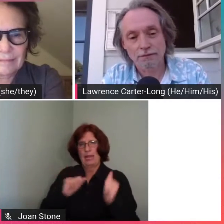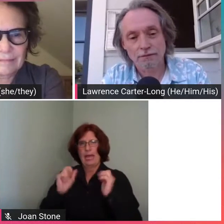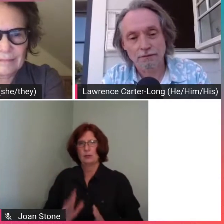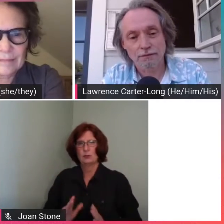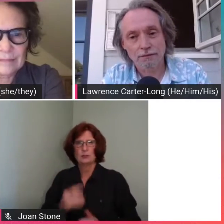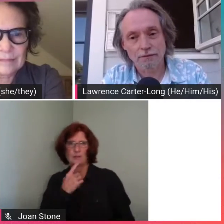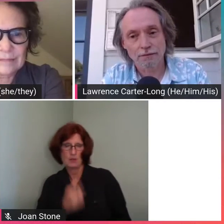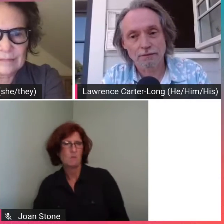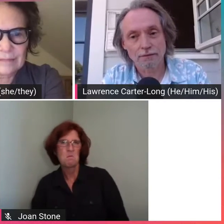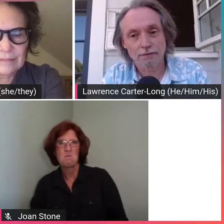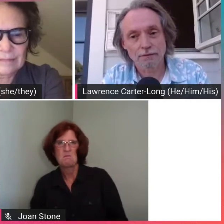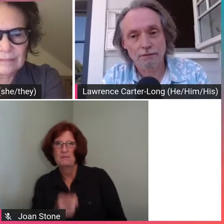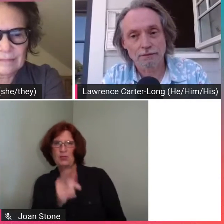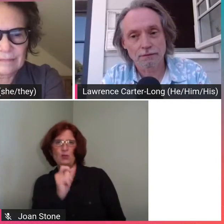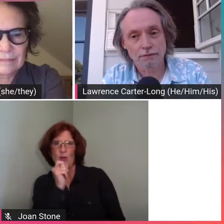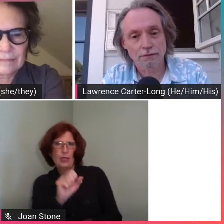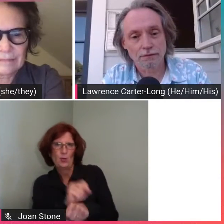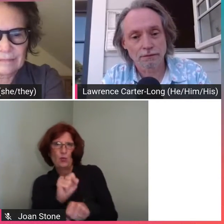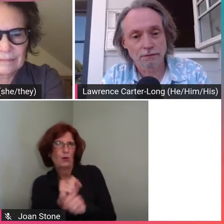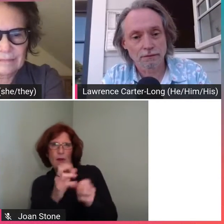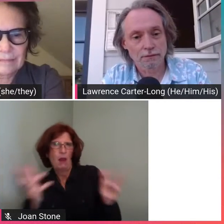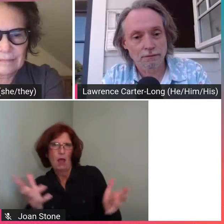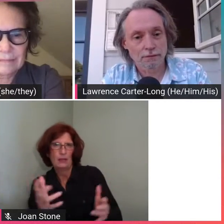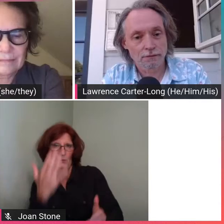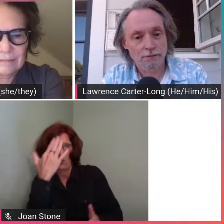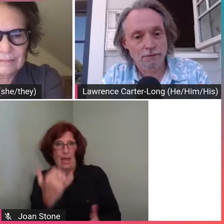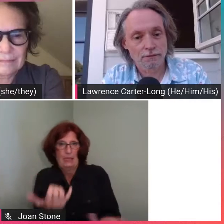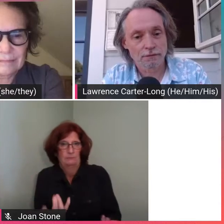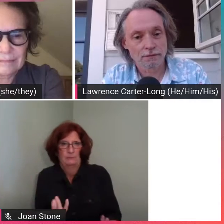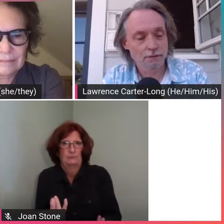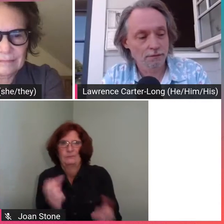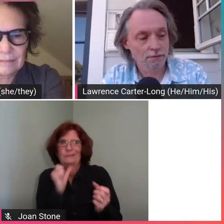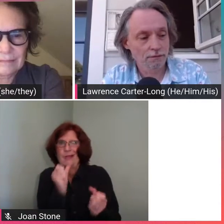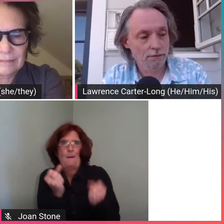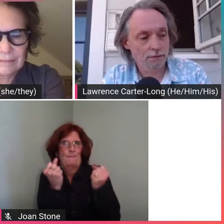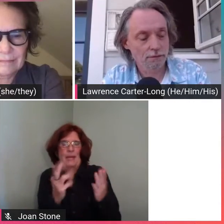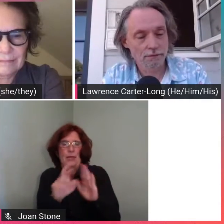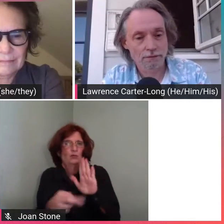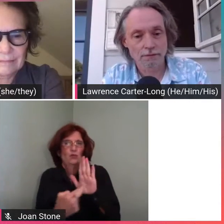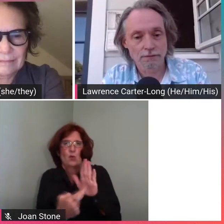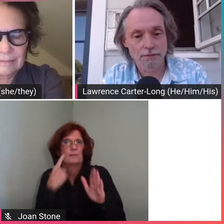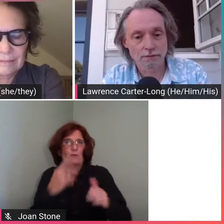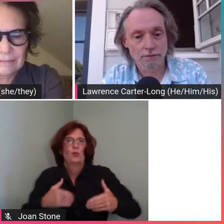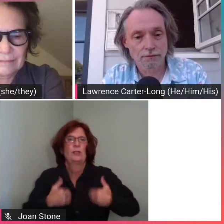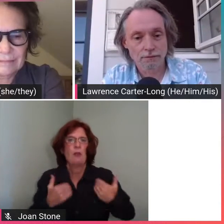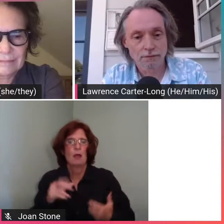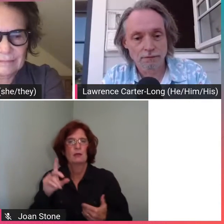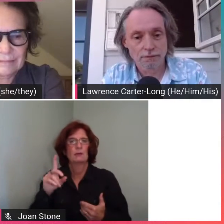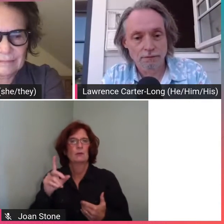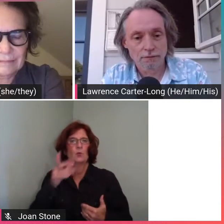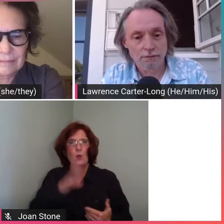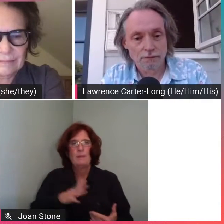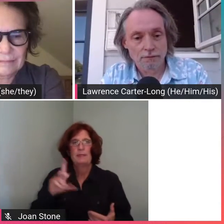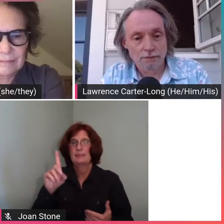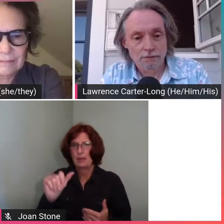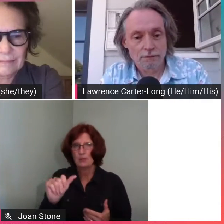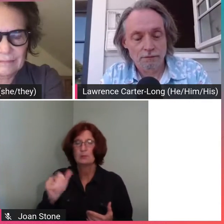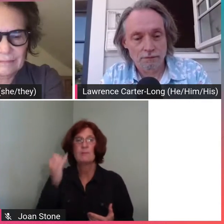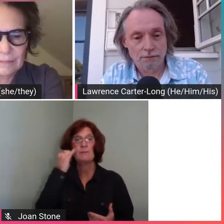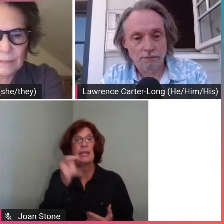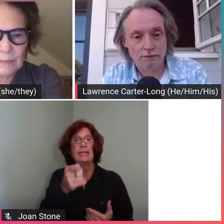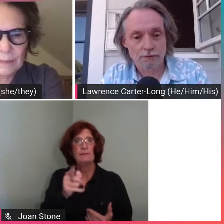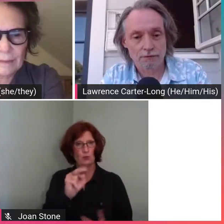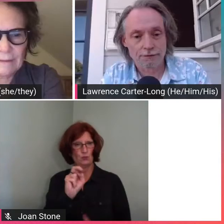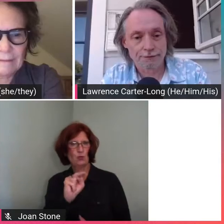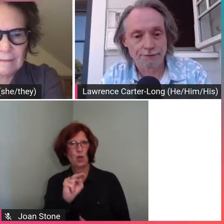wasn't going to get work because there weren't very many roles for young disabled women. And if I were to play a